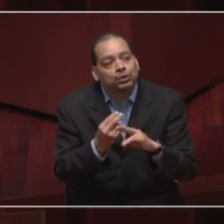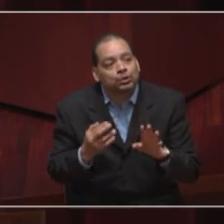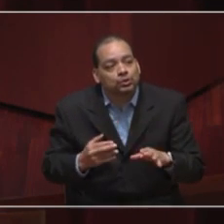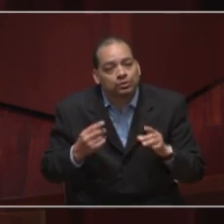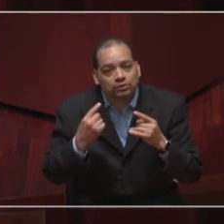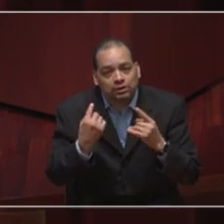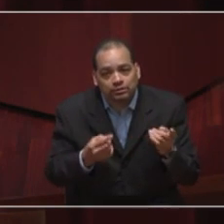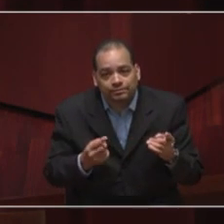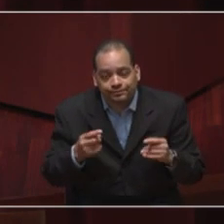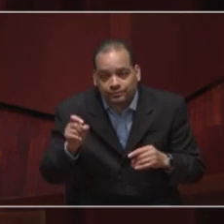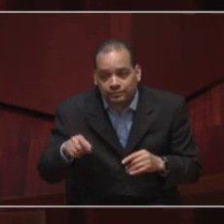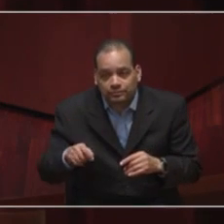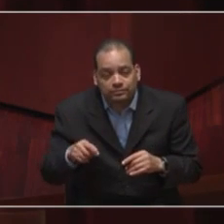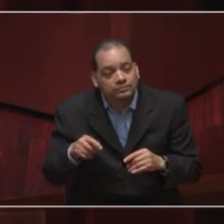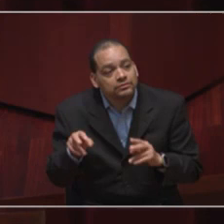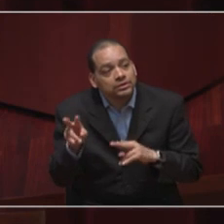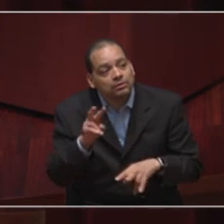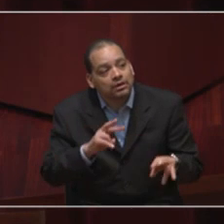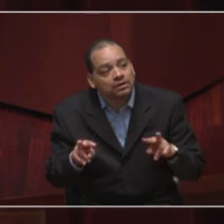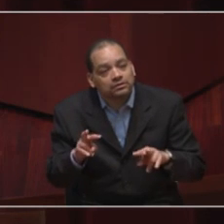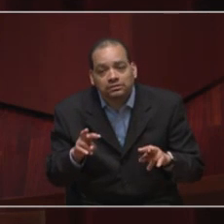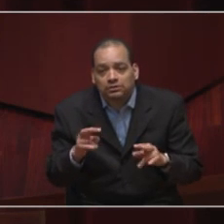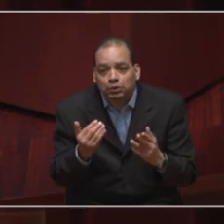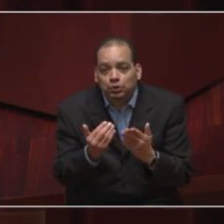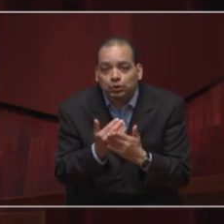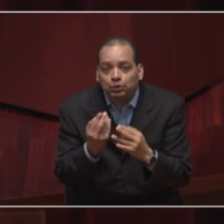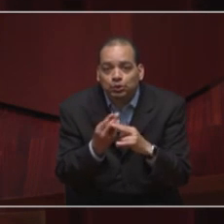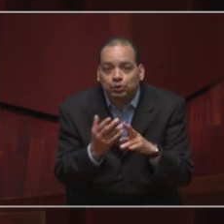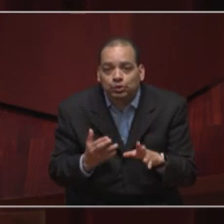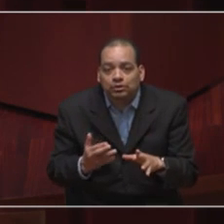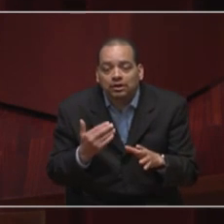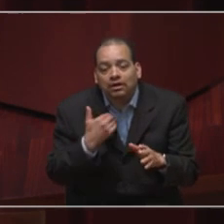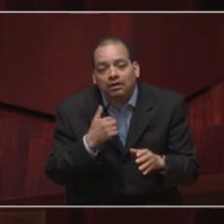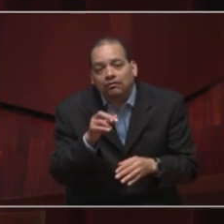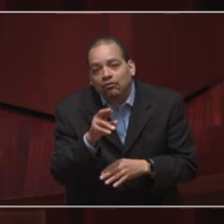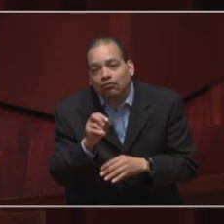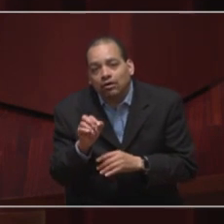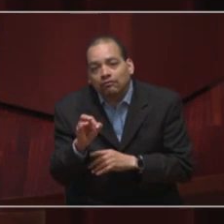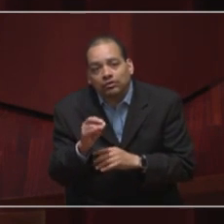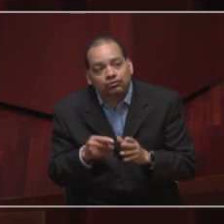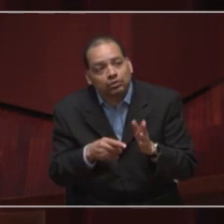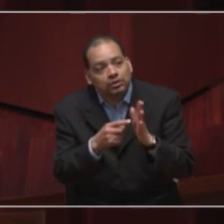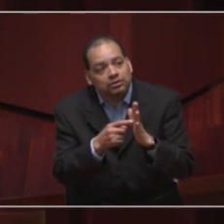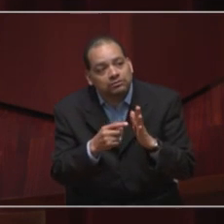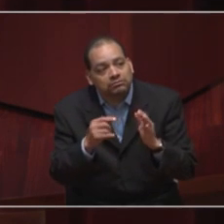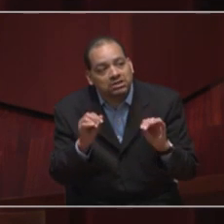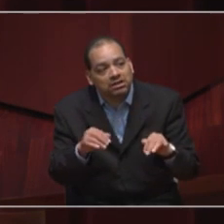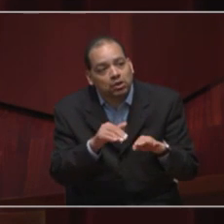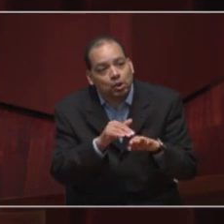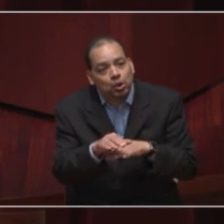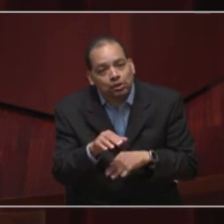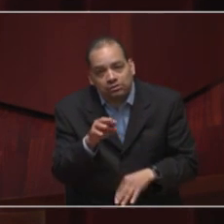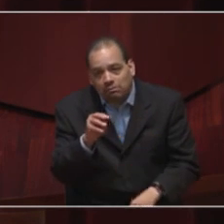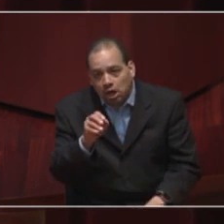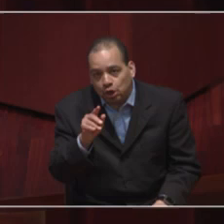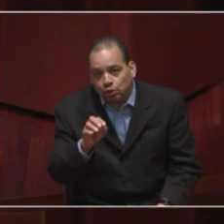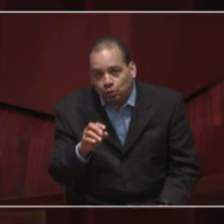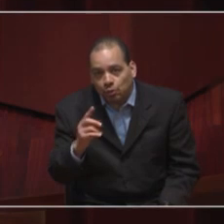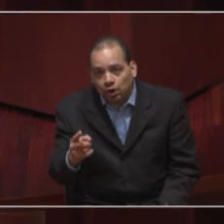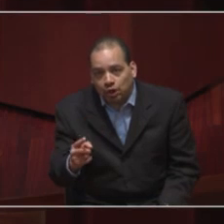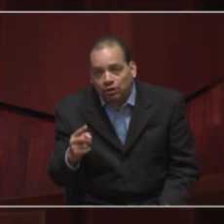you're a brand new user. Yes. I'm only giving you reference requests. Yes. So have them watch Module 1, Module 2, and then I